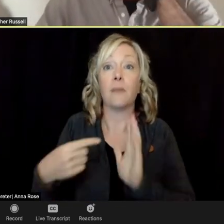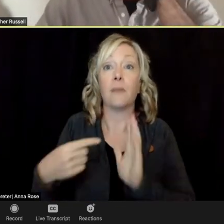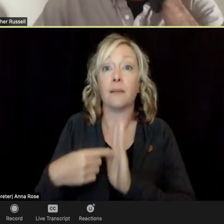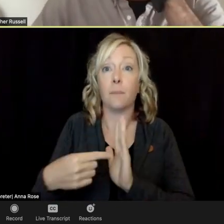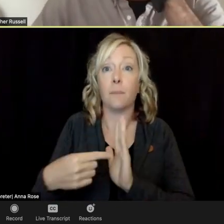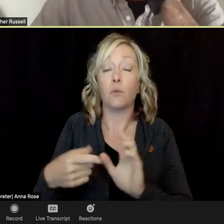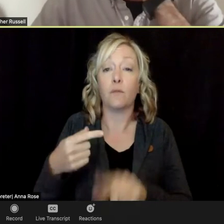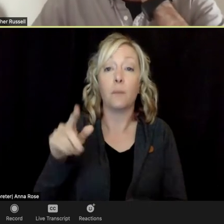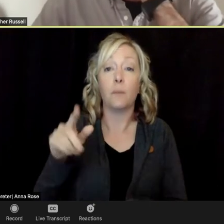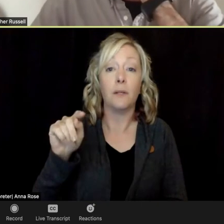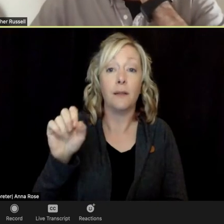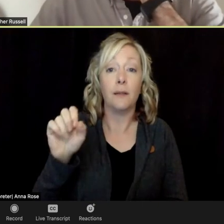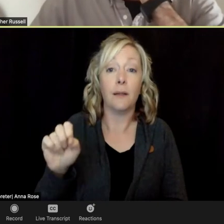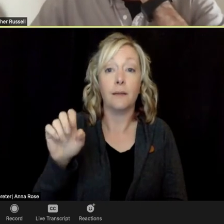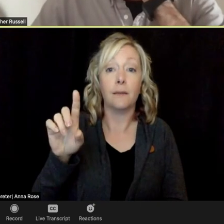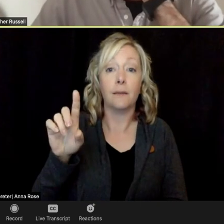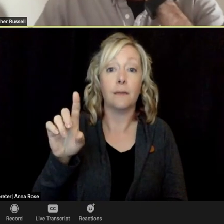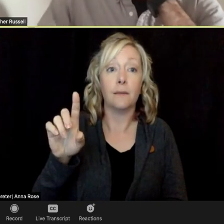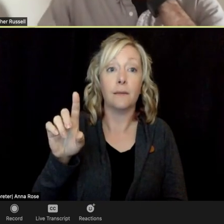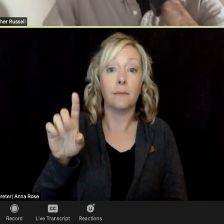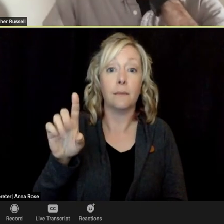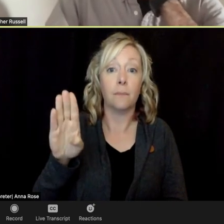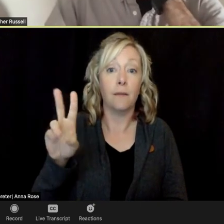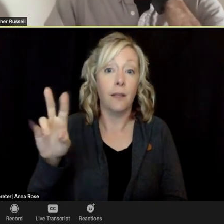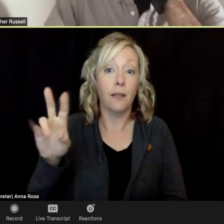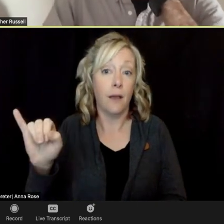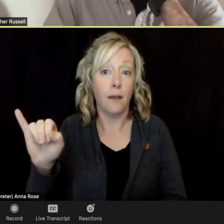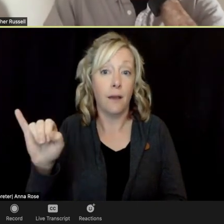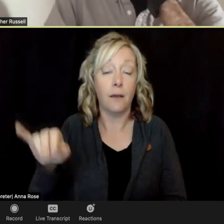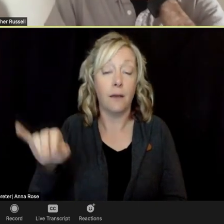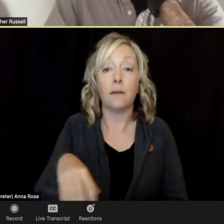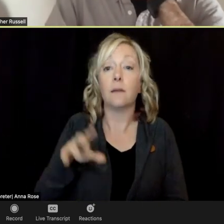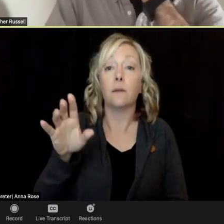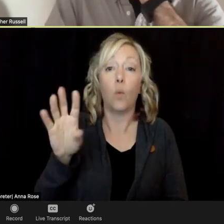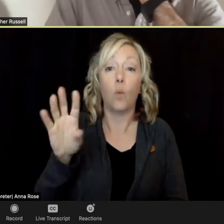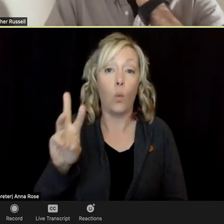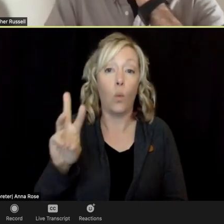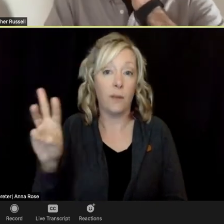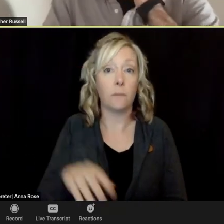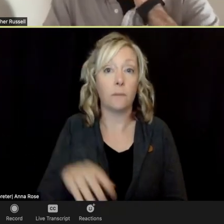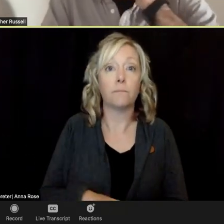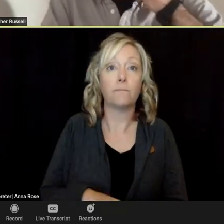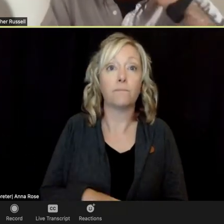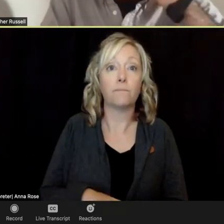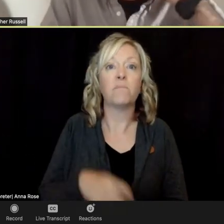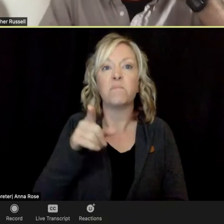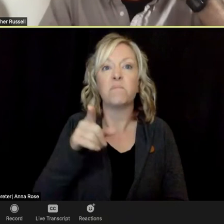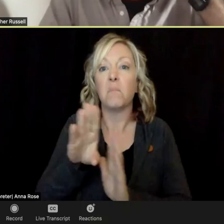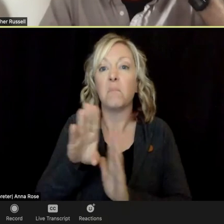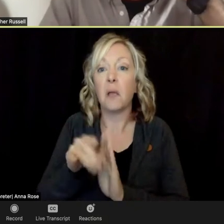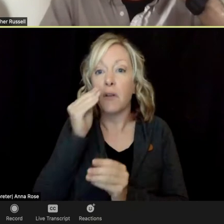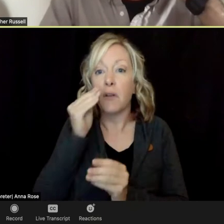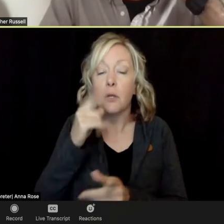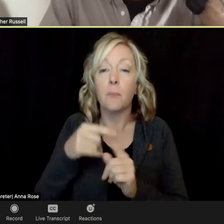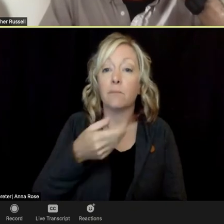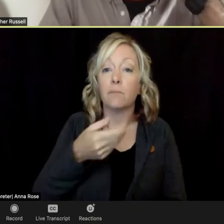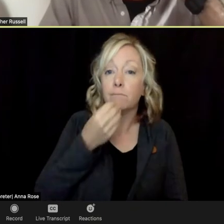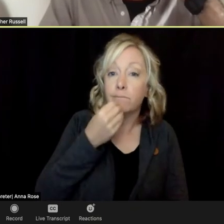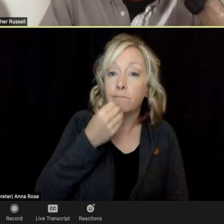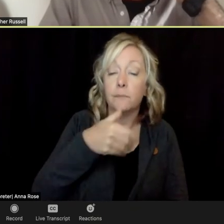90s. I think, and get the background information on food and liquid intake, seizure